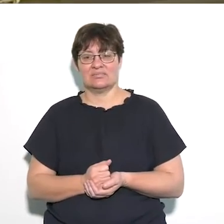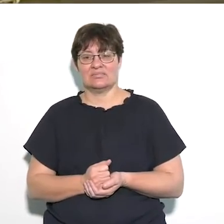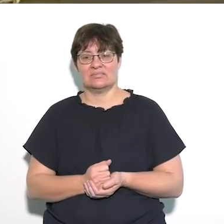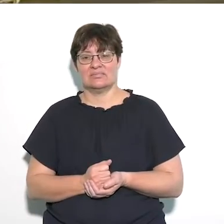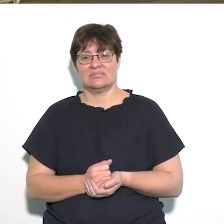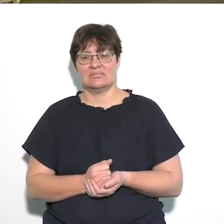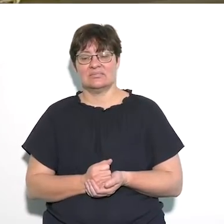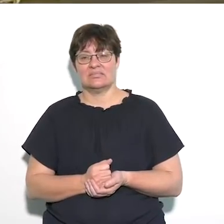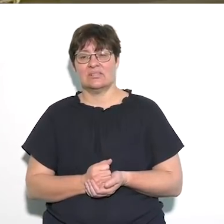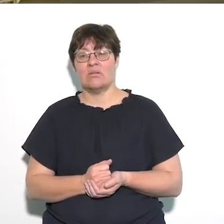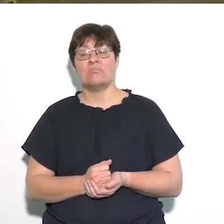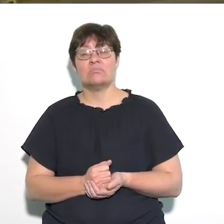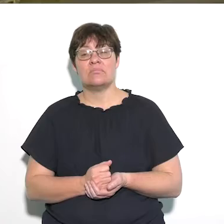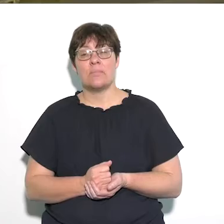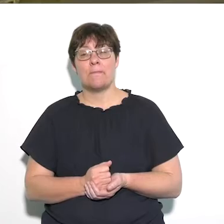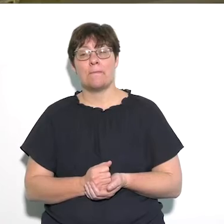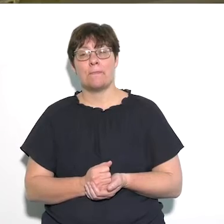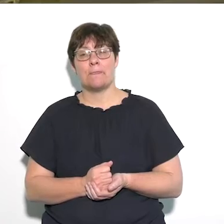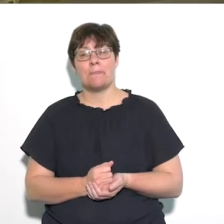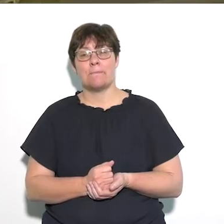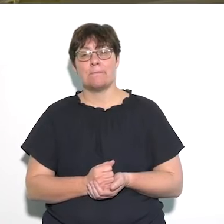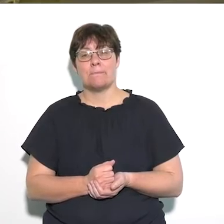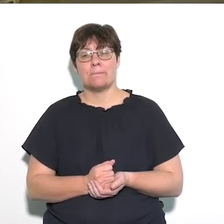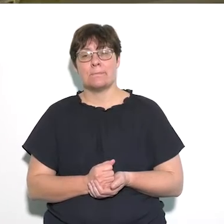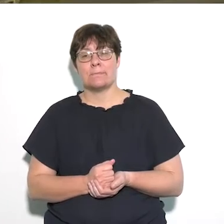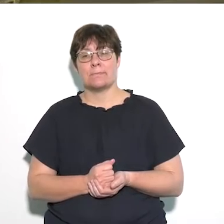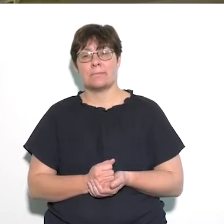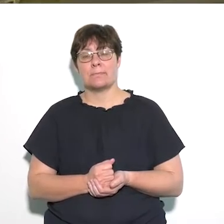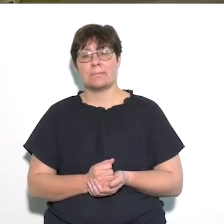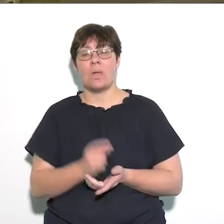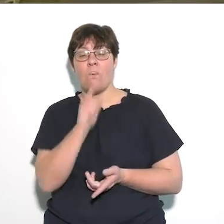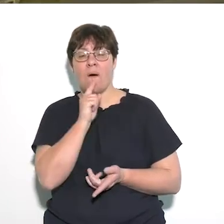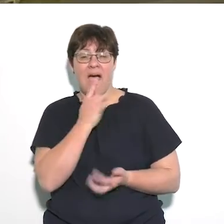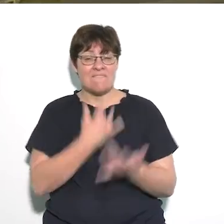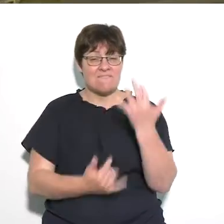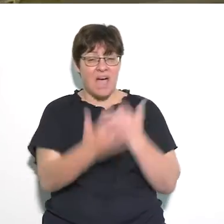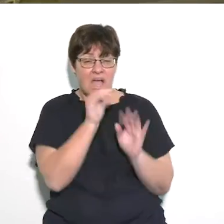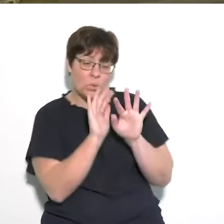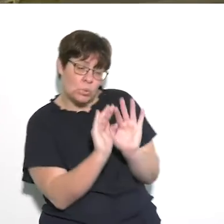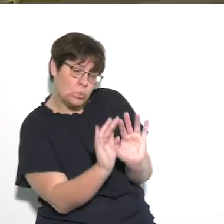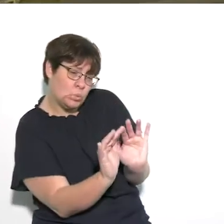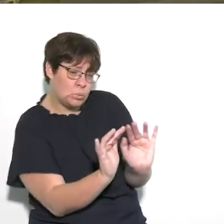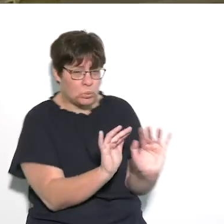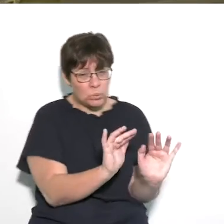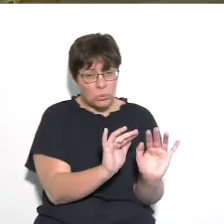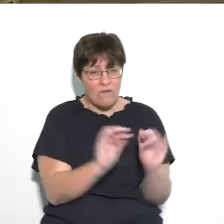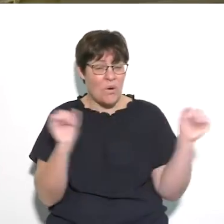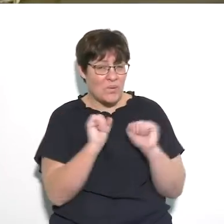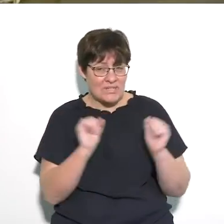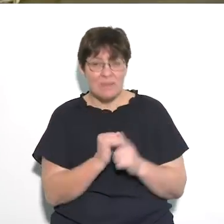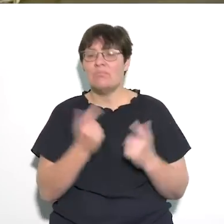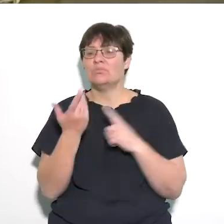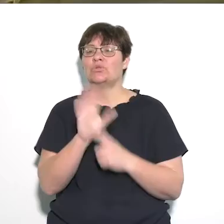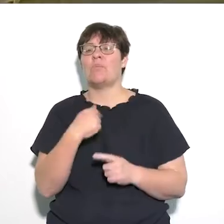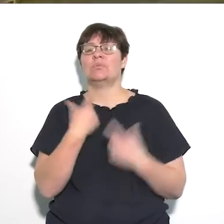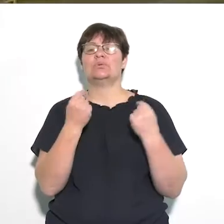hot fire you could draw for winter because we sit around a hot fire. Let me show you one